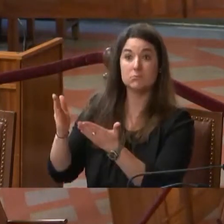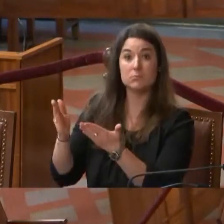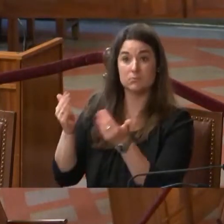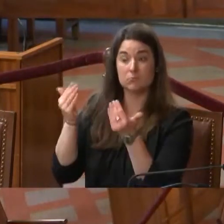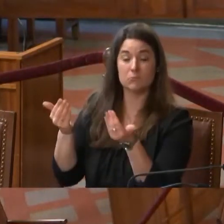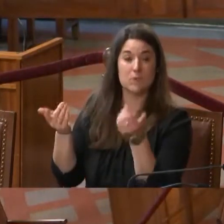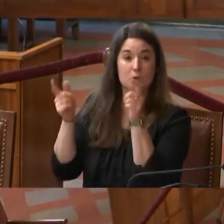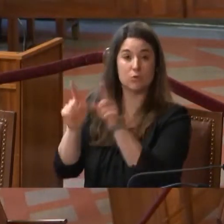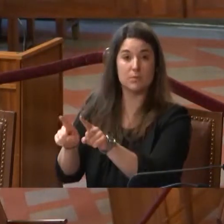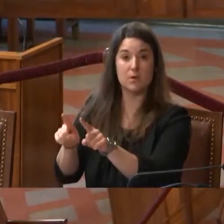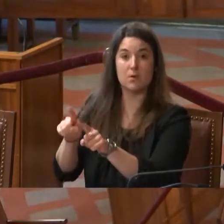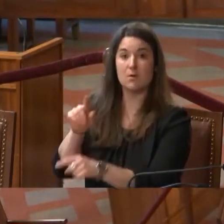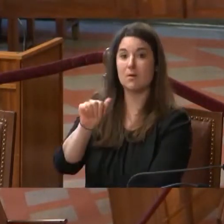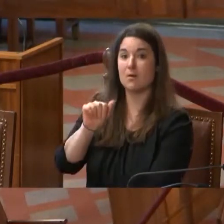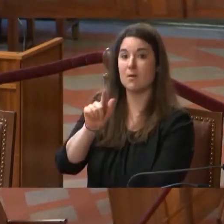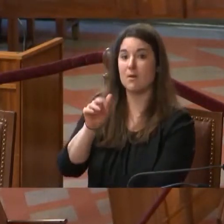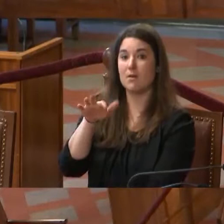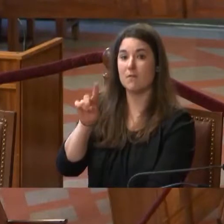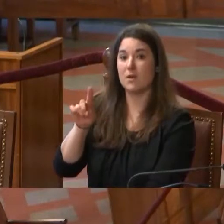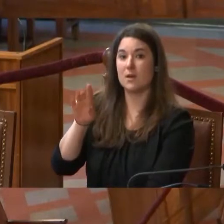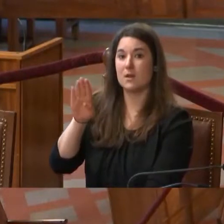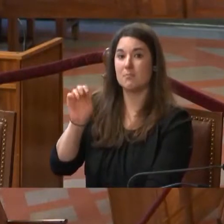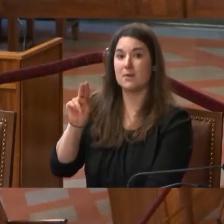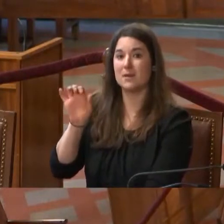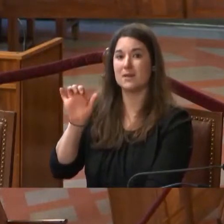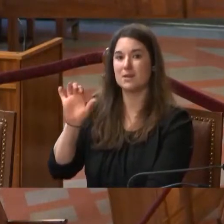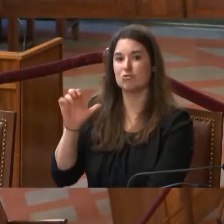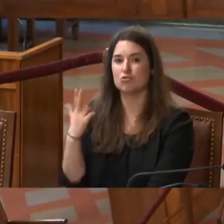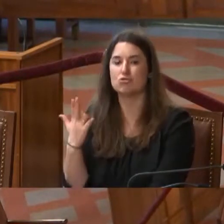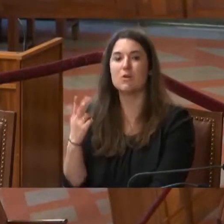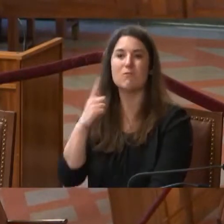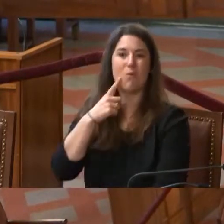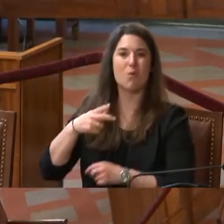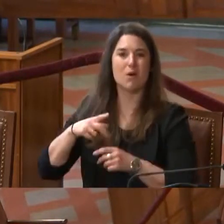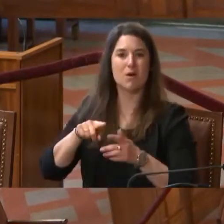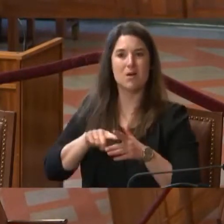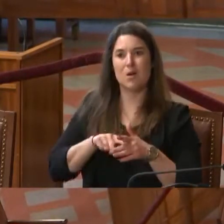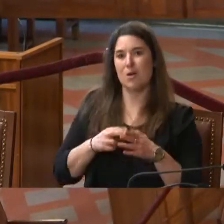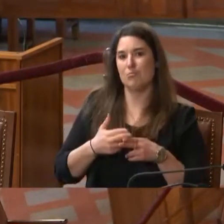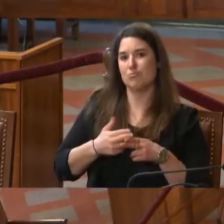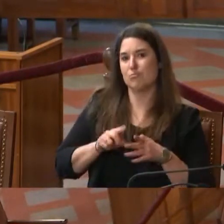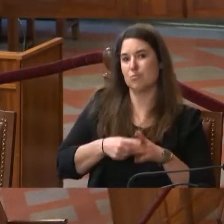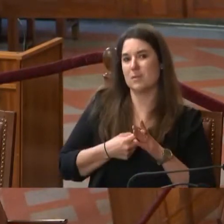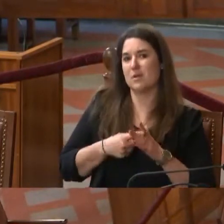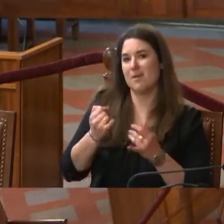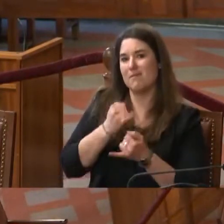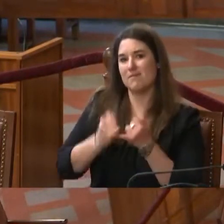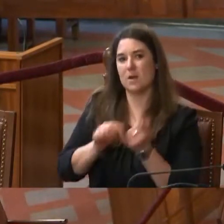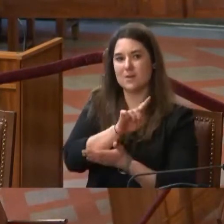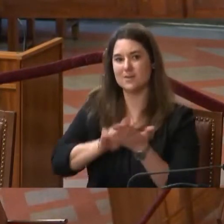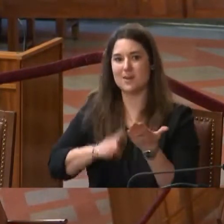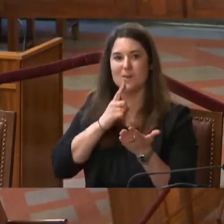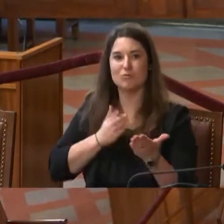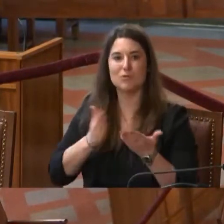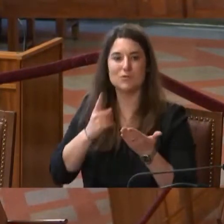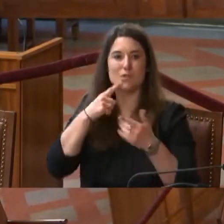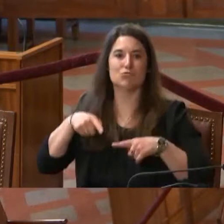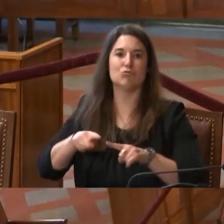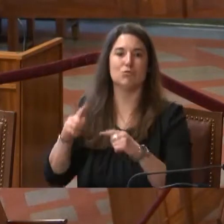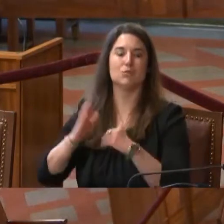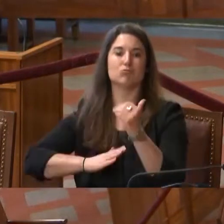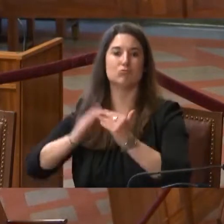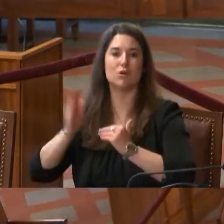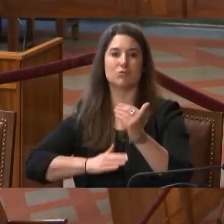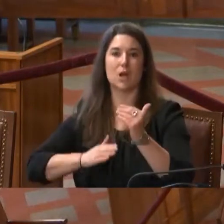agreement with Alfred Benish and Company for preliminary and final design services during construction